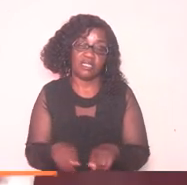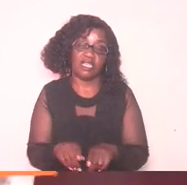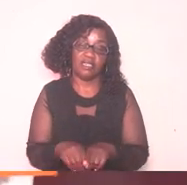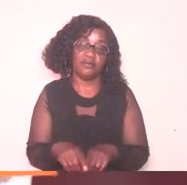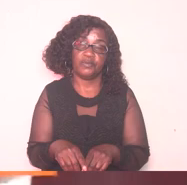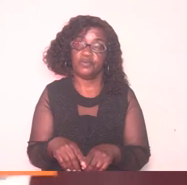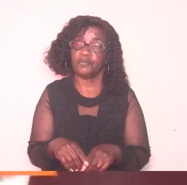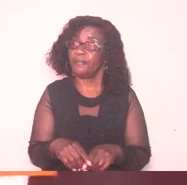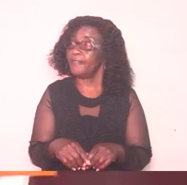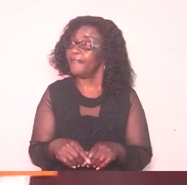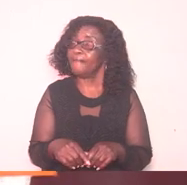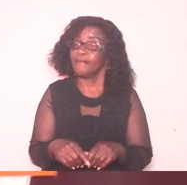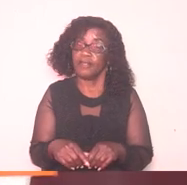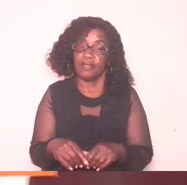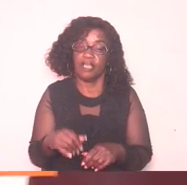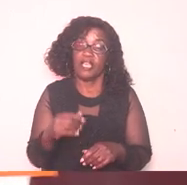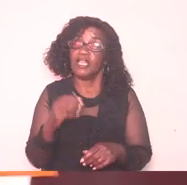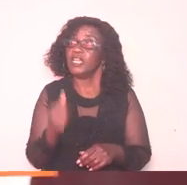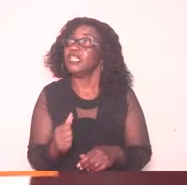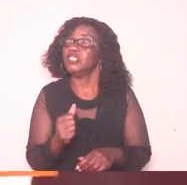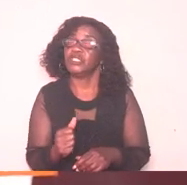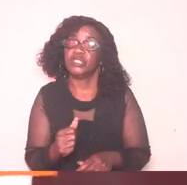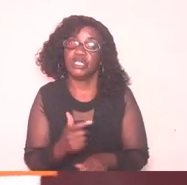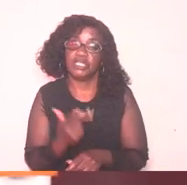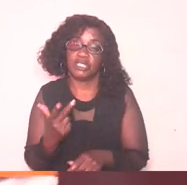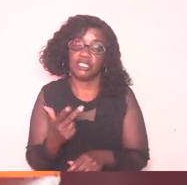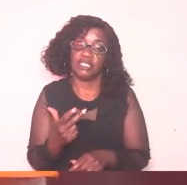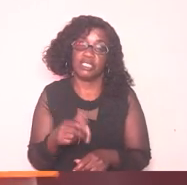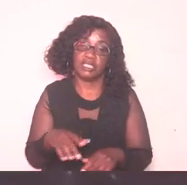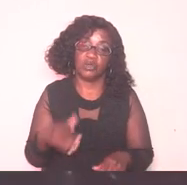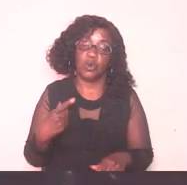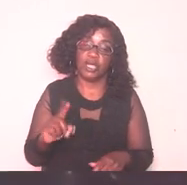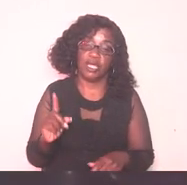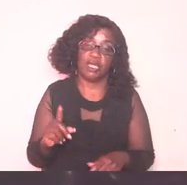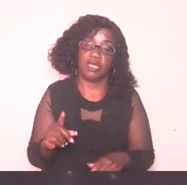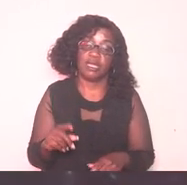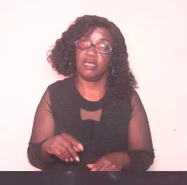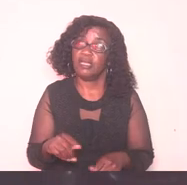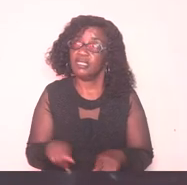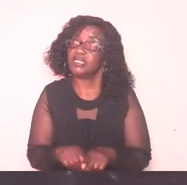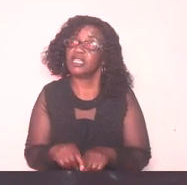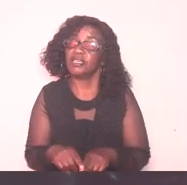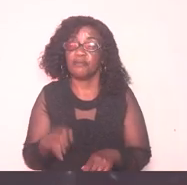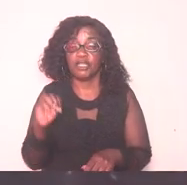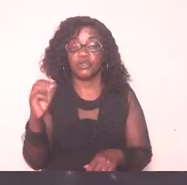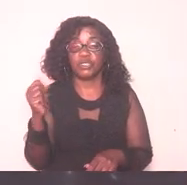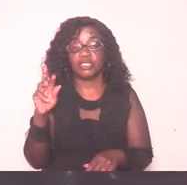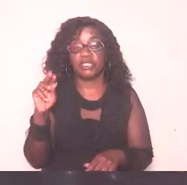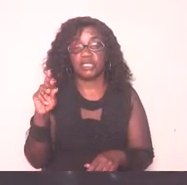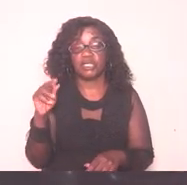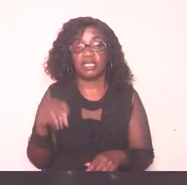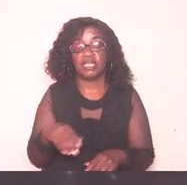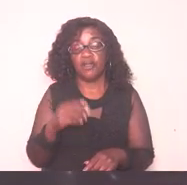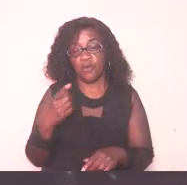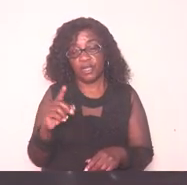not suggesting that the age 18 is a threshold of maturity or something. But the reason we think 18 is the